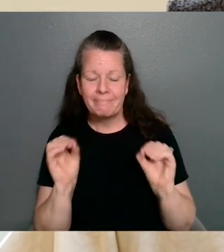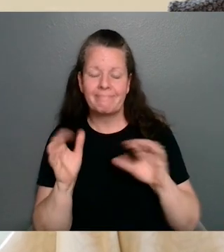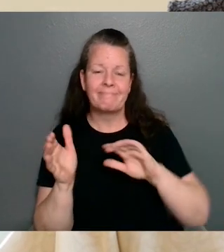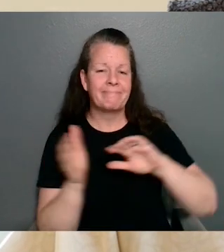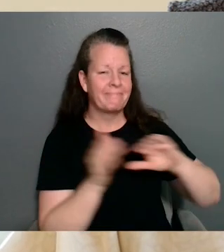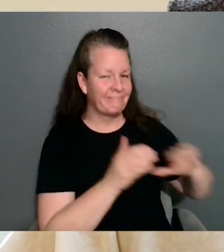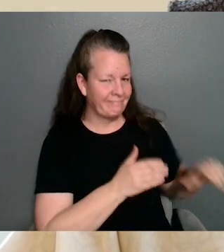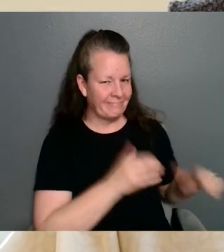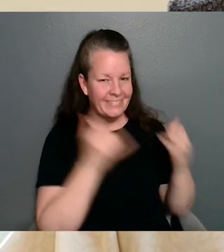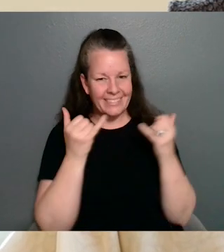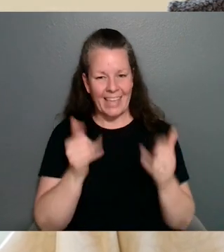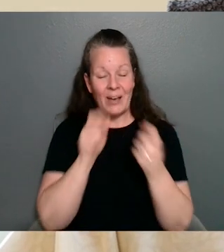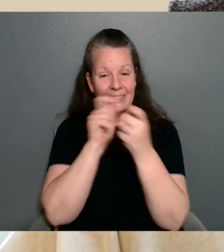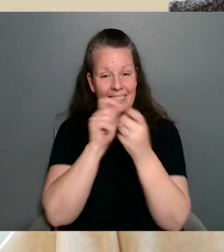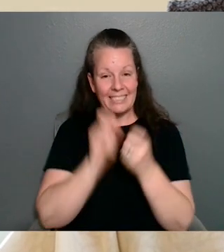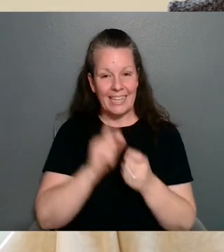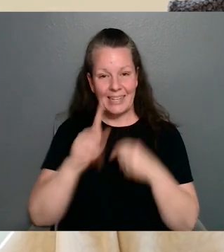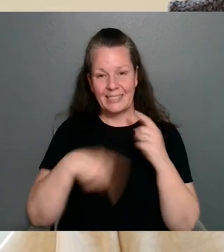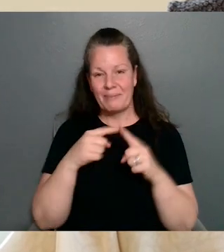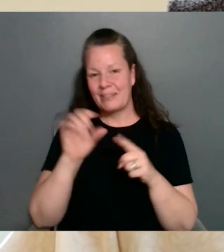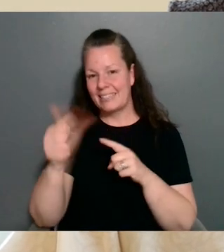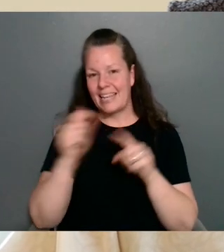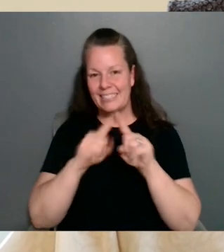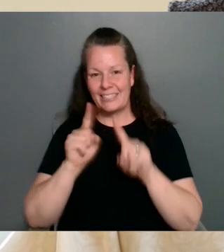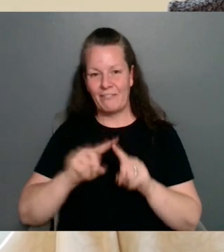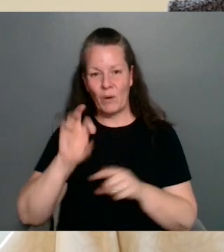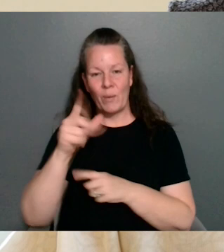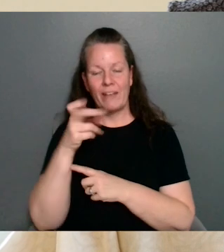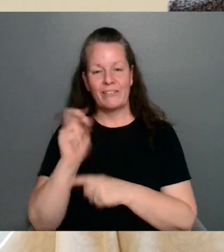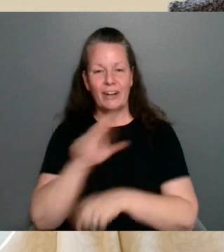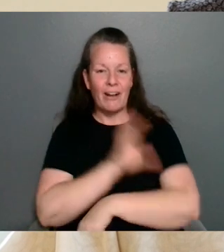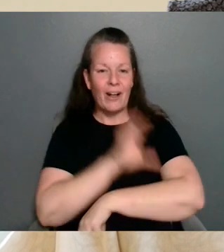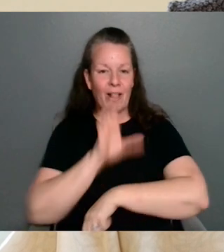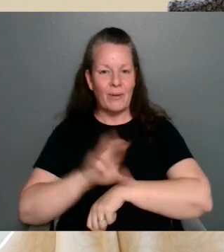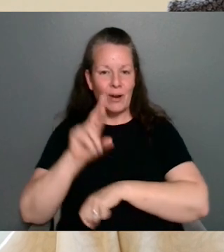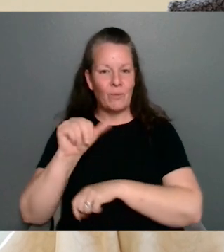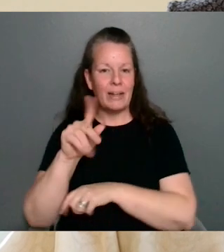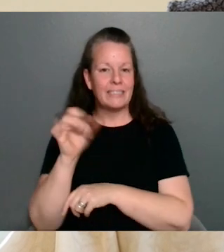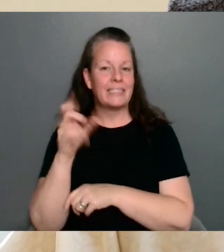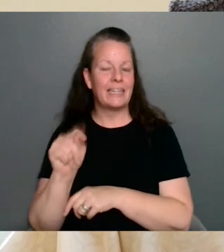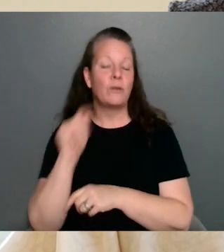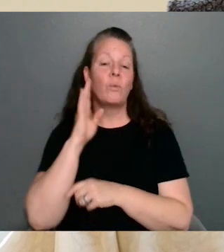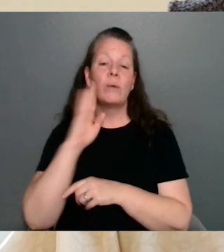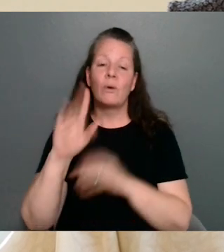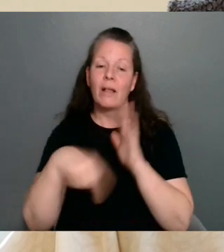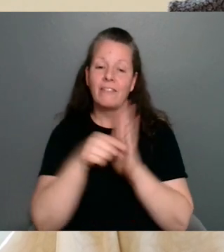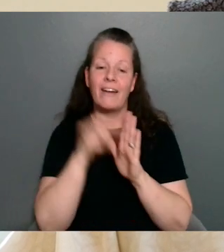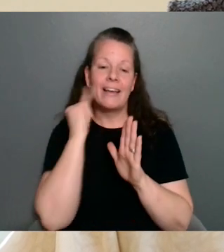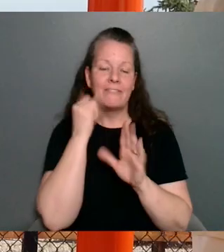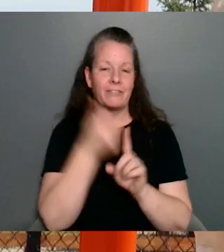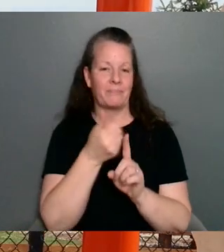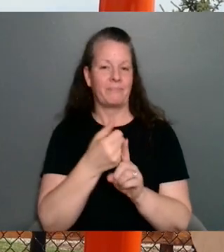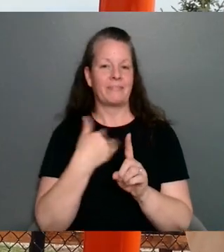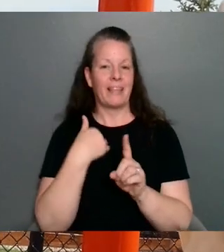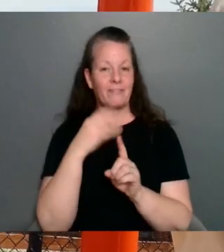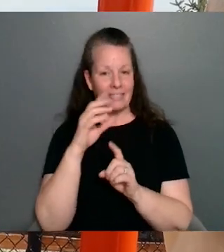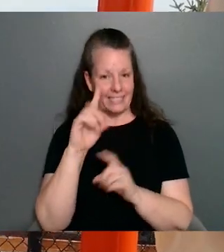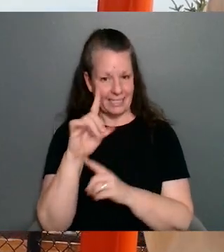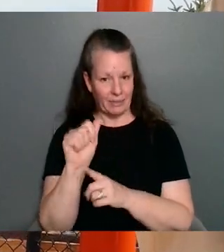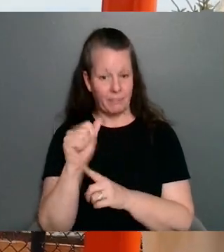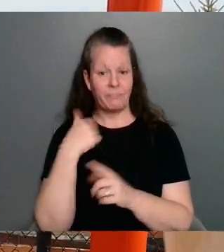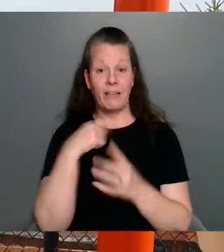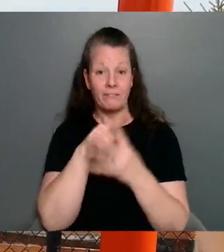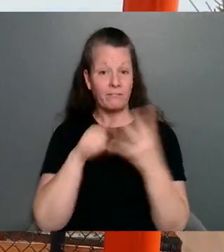let's dig into some details about the 10 different waivers a Colorado resident might qualify for if they have a disability. There are